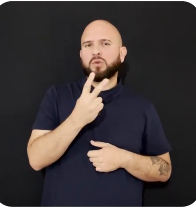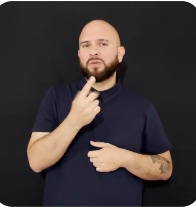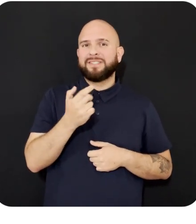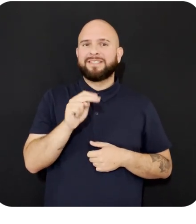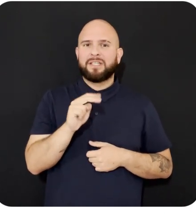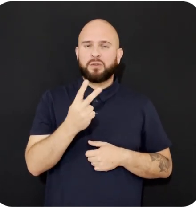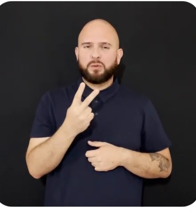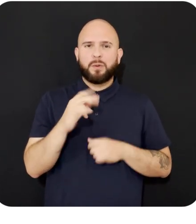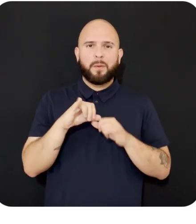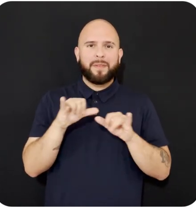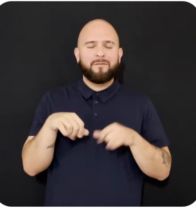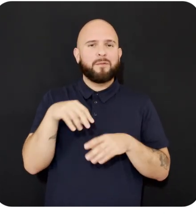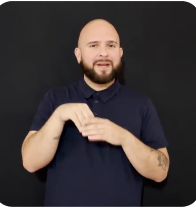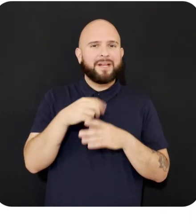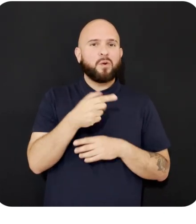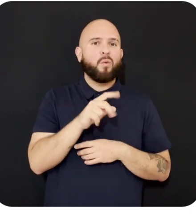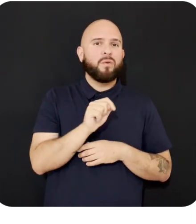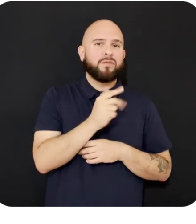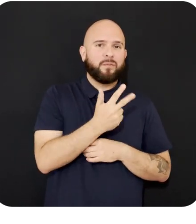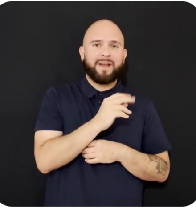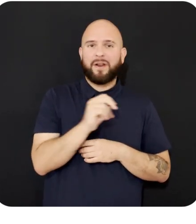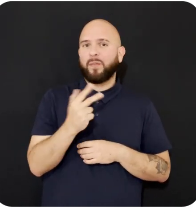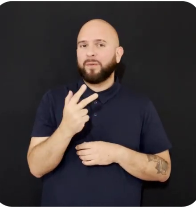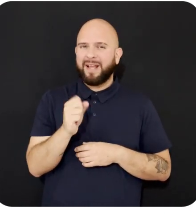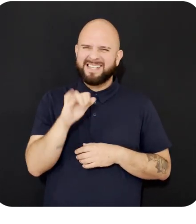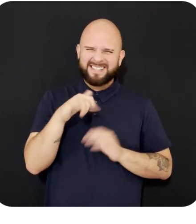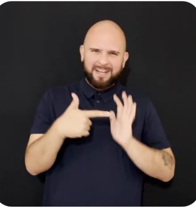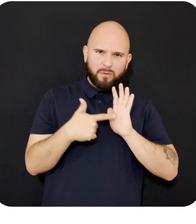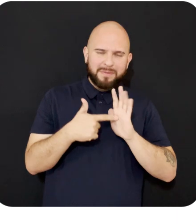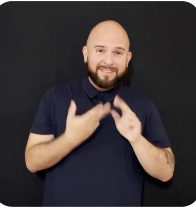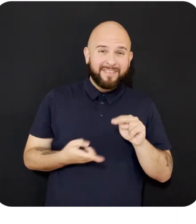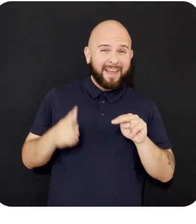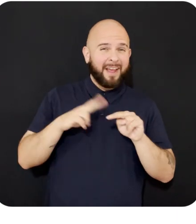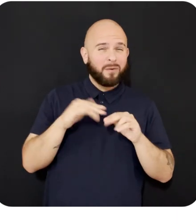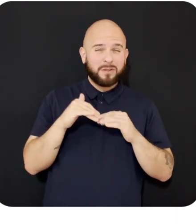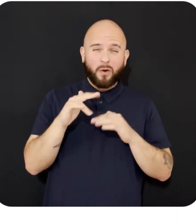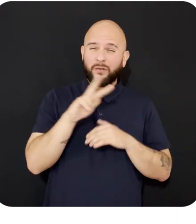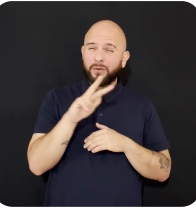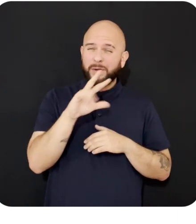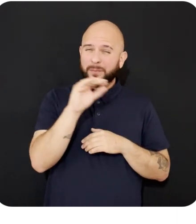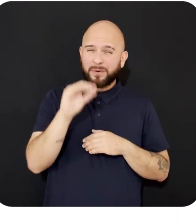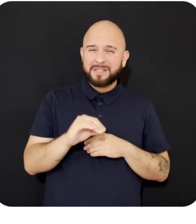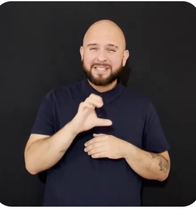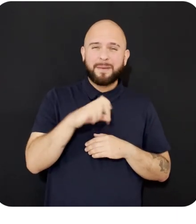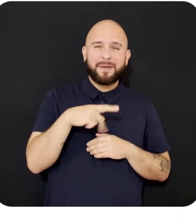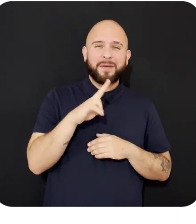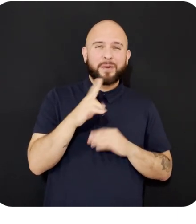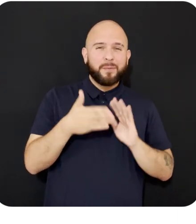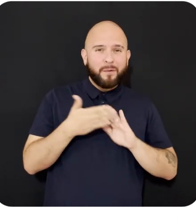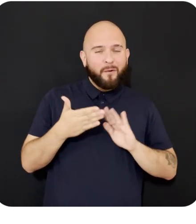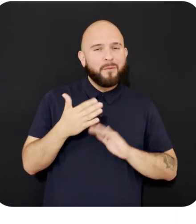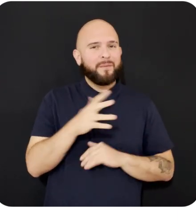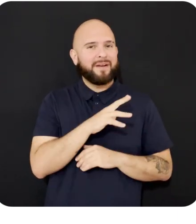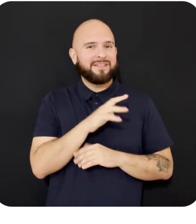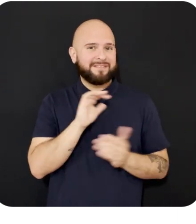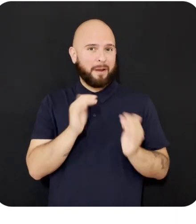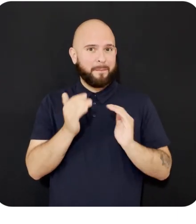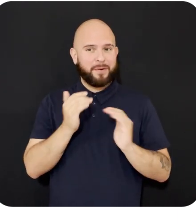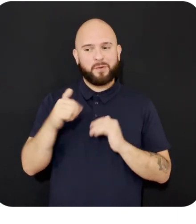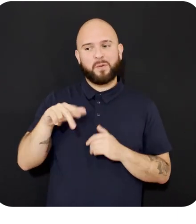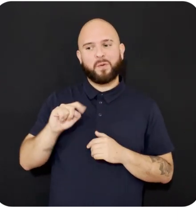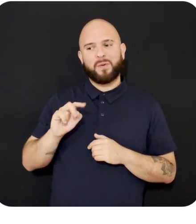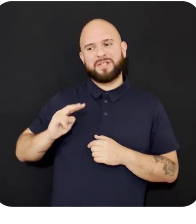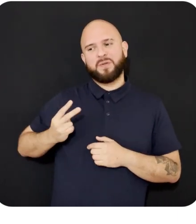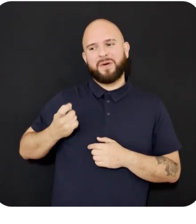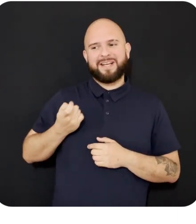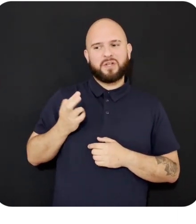2 platform in Quest 3 and 3S represents an increase of over 33% in CPU performance compared to the